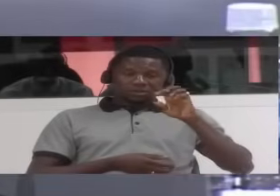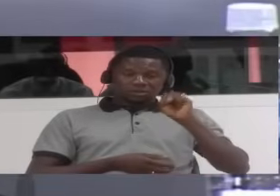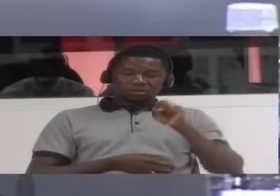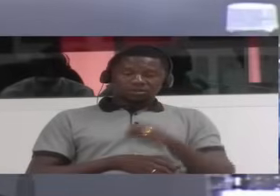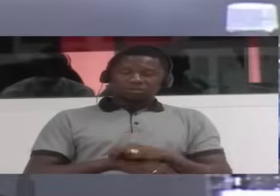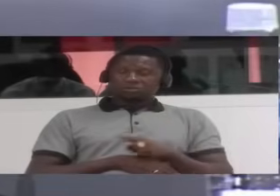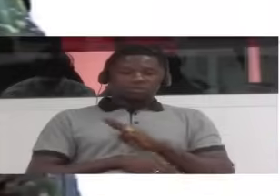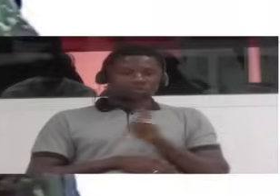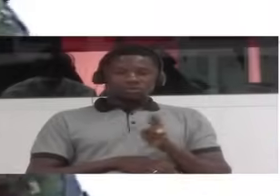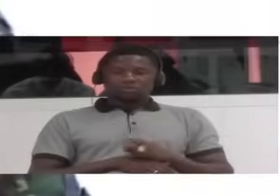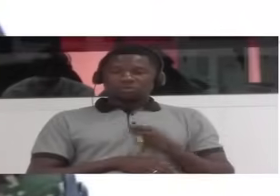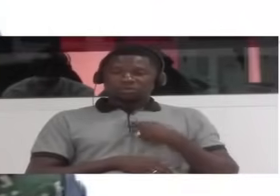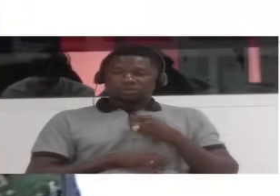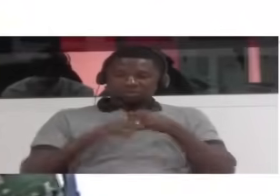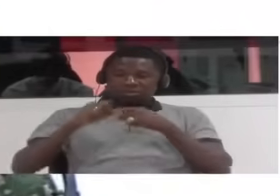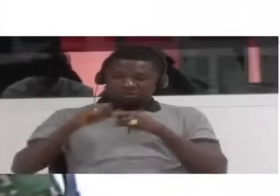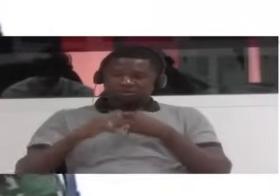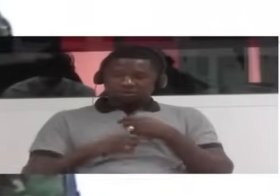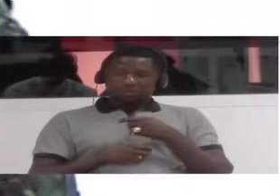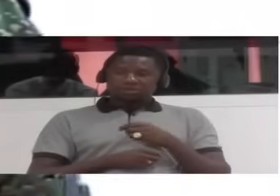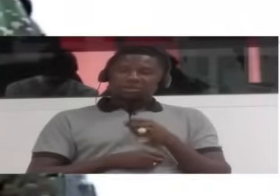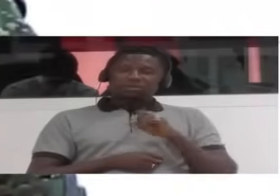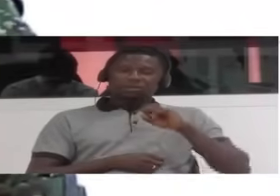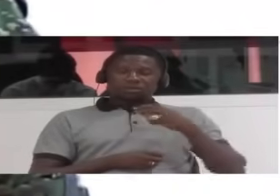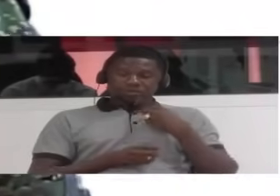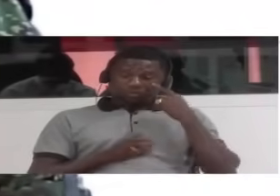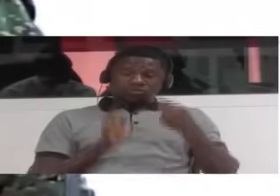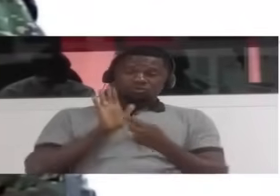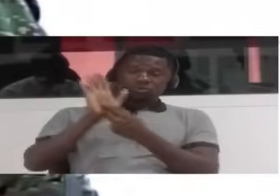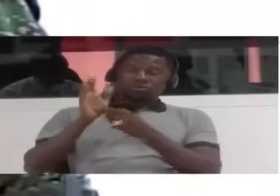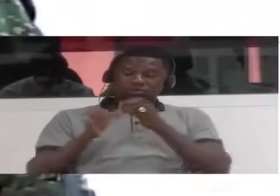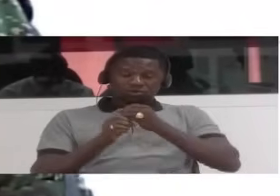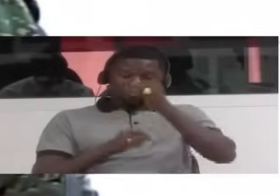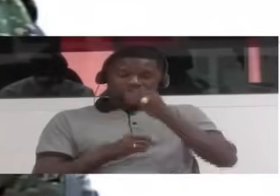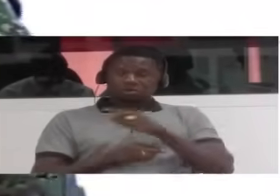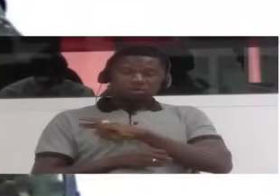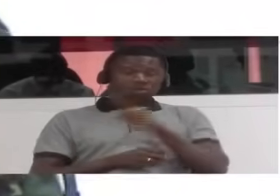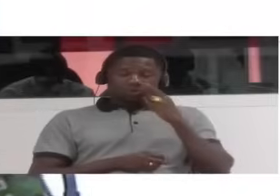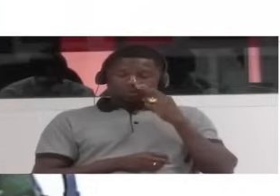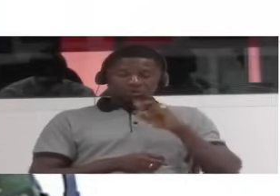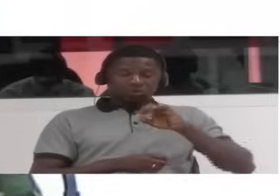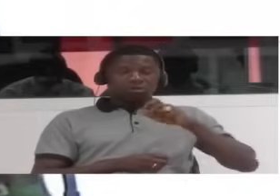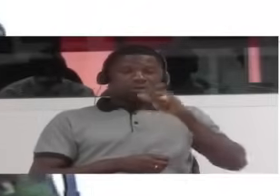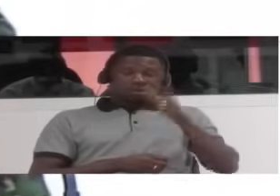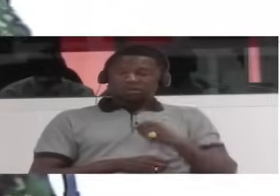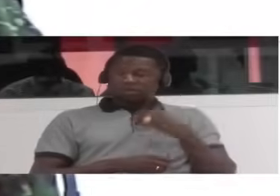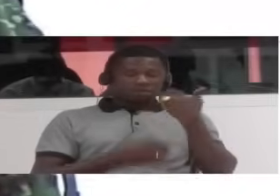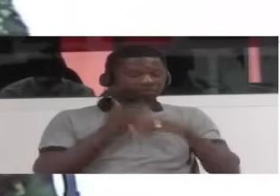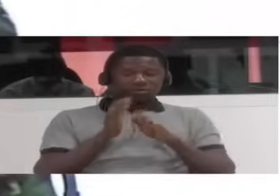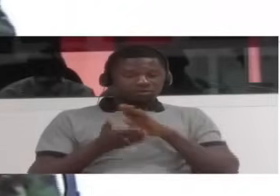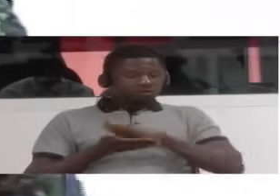the training of this jungler, he will just come and show you the bottle like this. But no jungler has ever even touched that